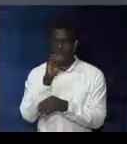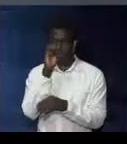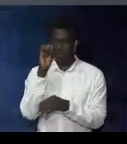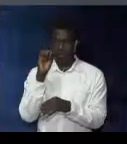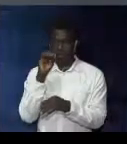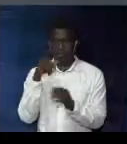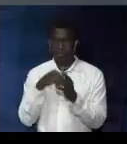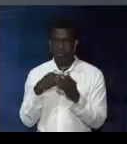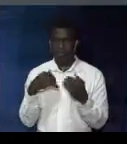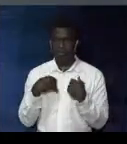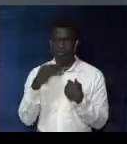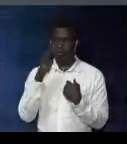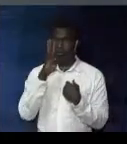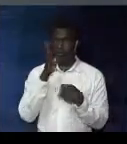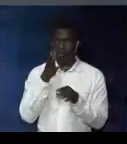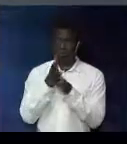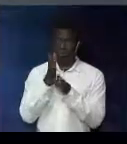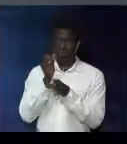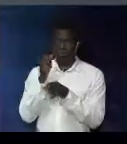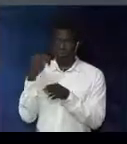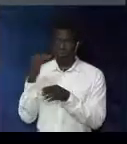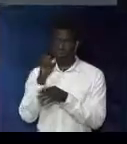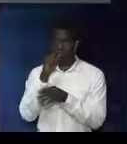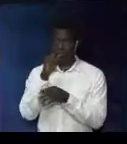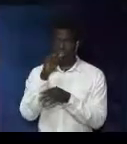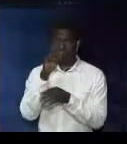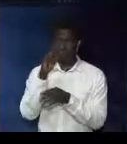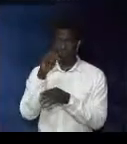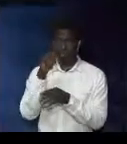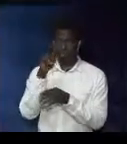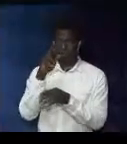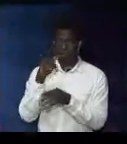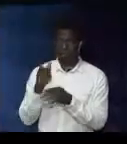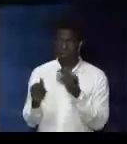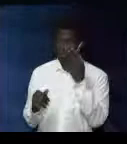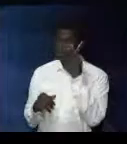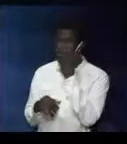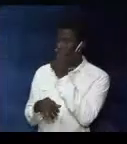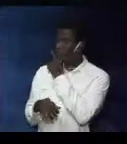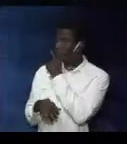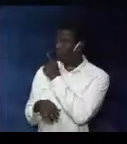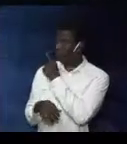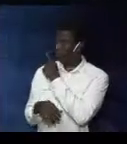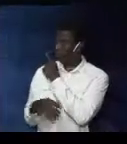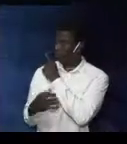lines of symmetry. Wow. Well, let's see whether that is true.